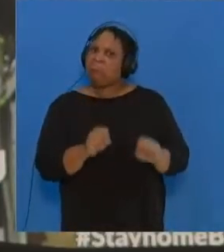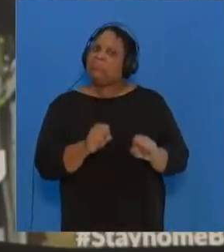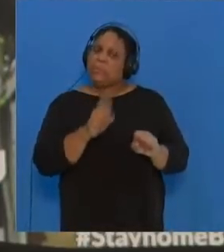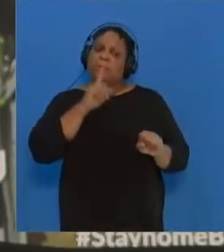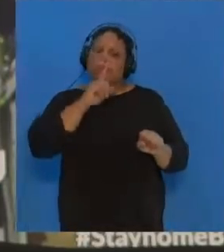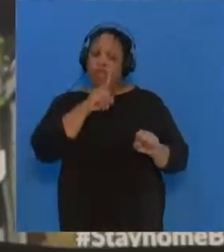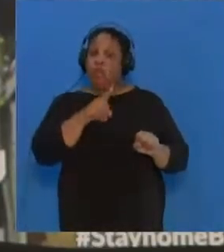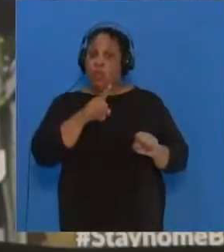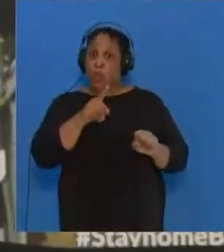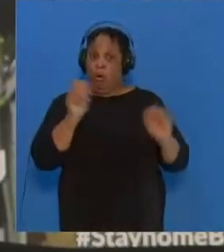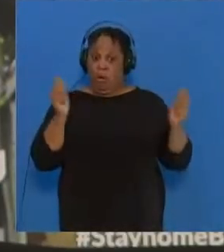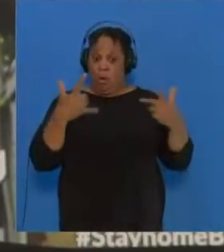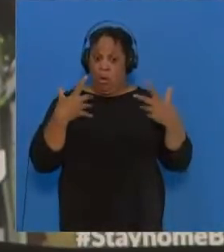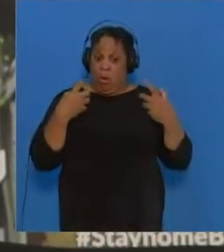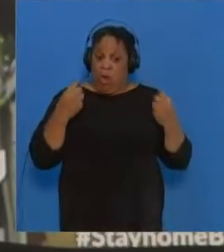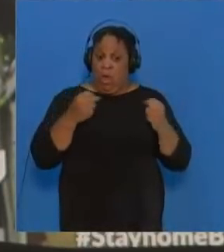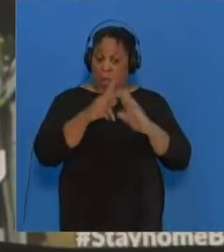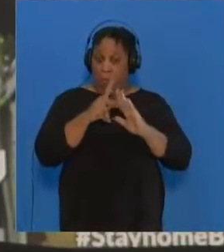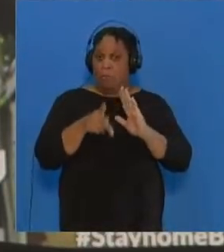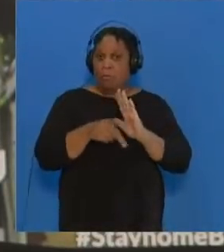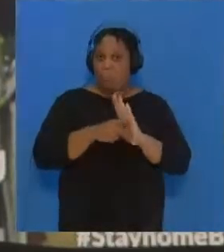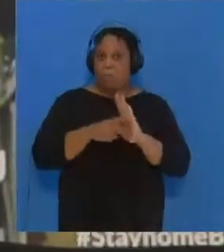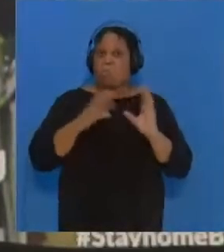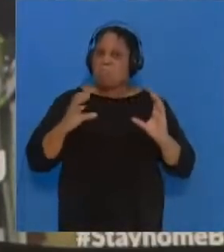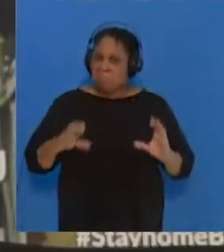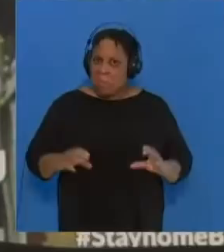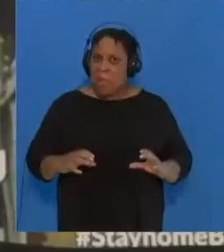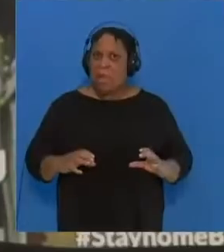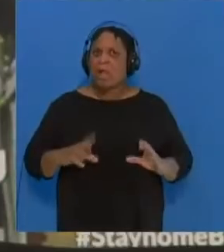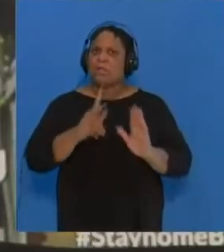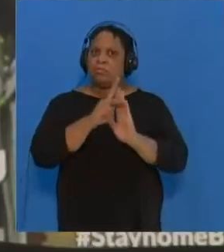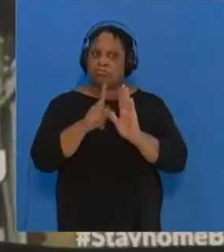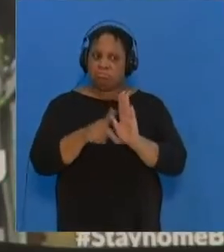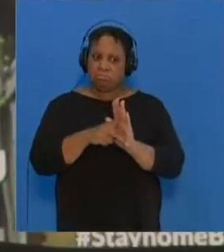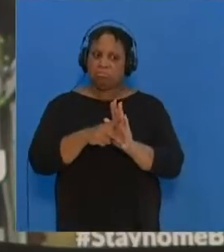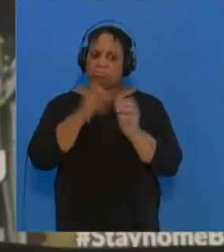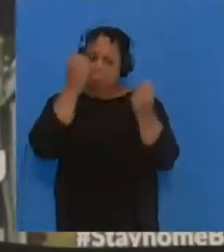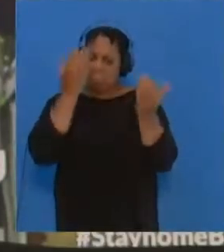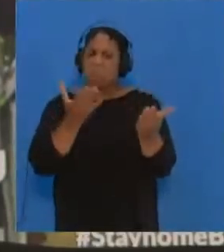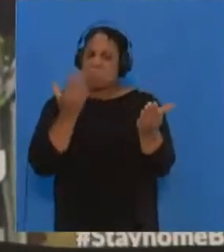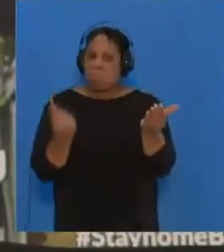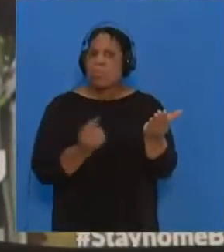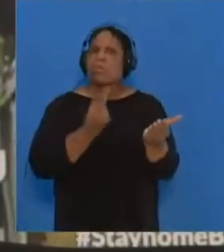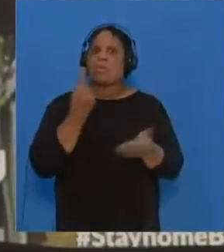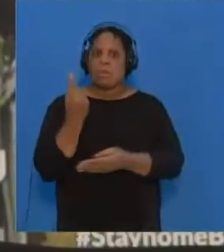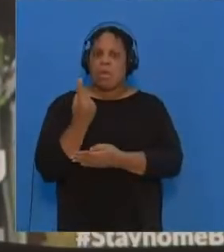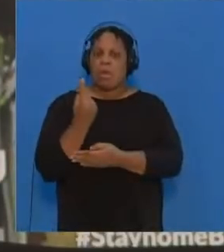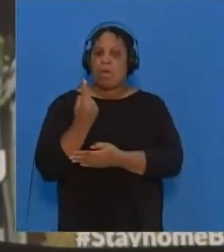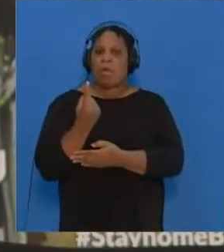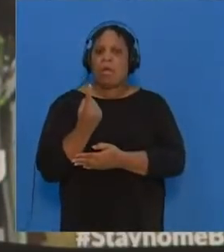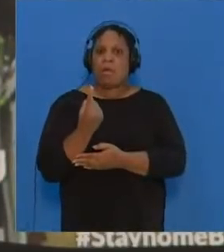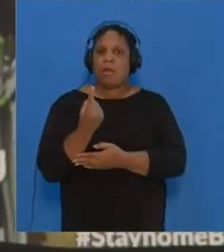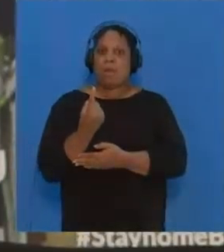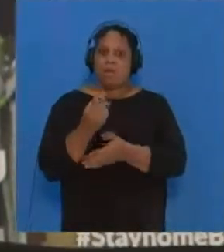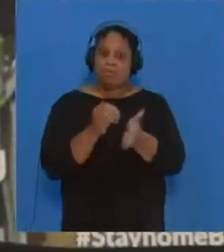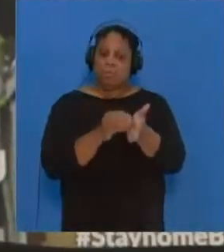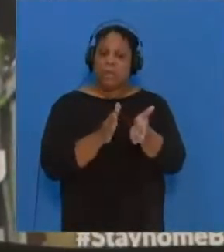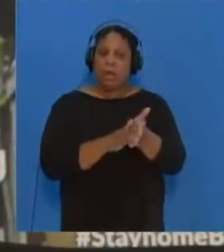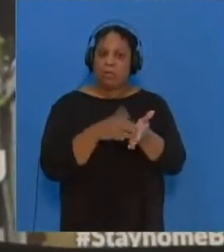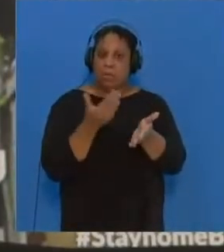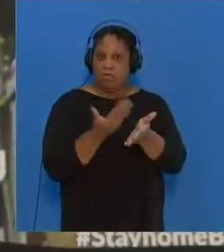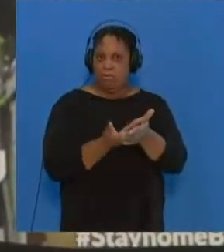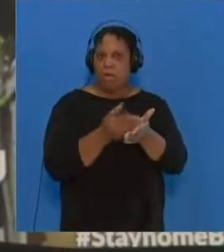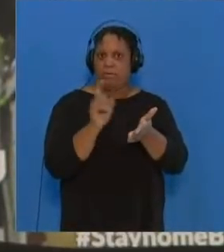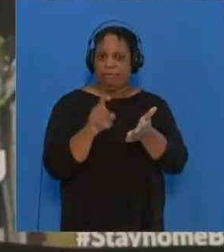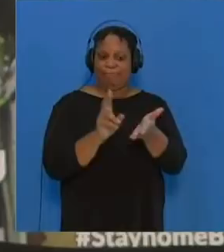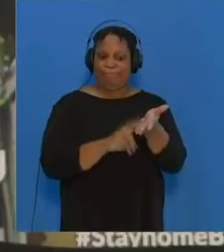make sure that all of our health protocols and our customs protocols are being followed at all times. We have a document that comes in. It has